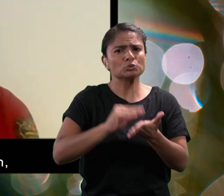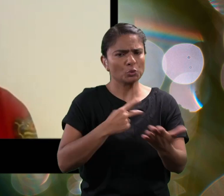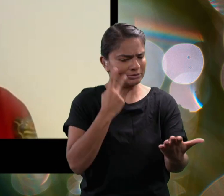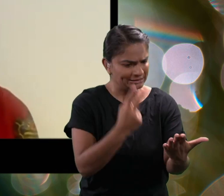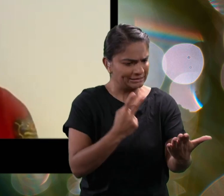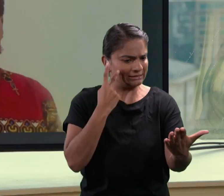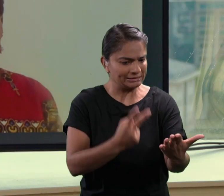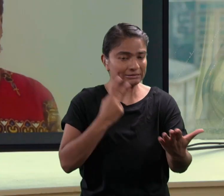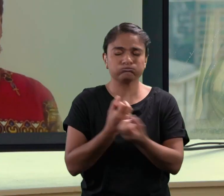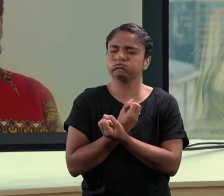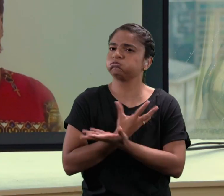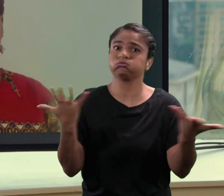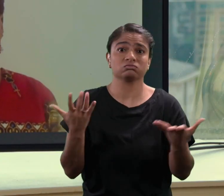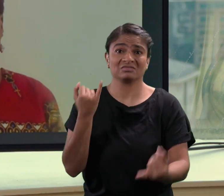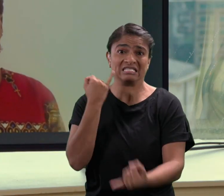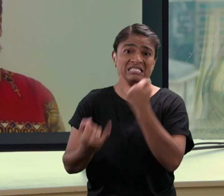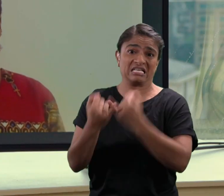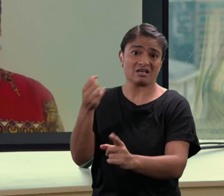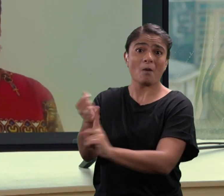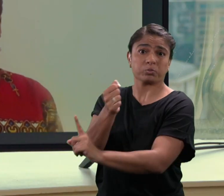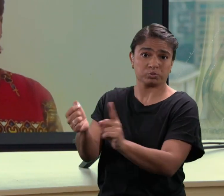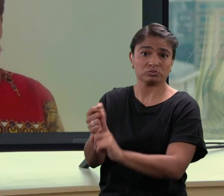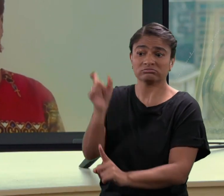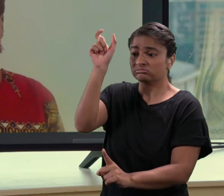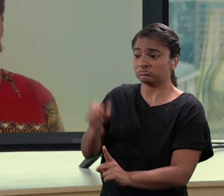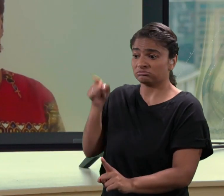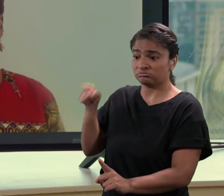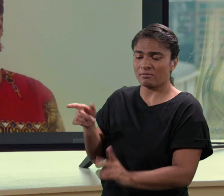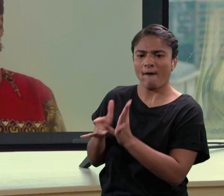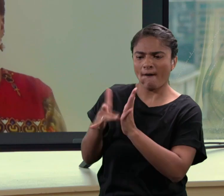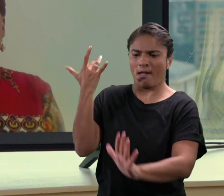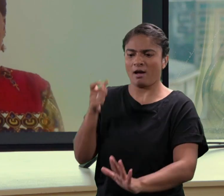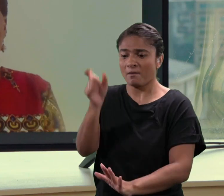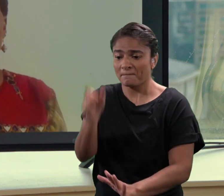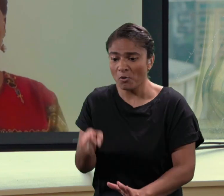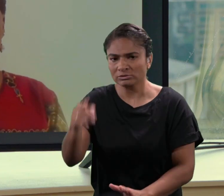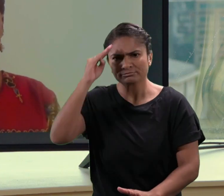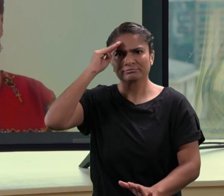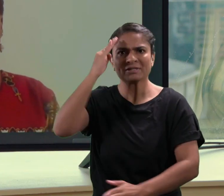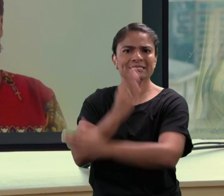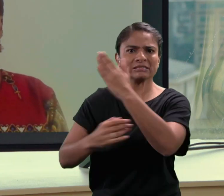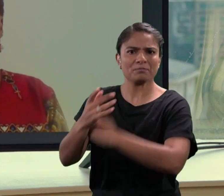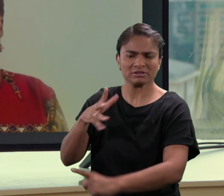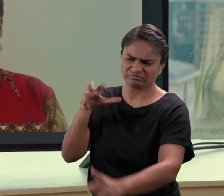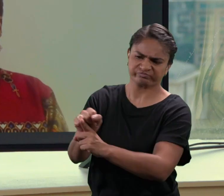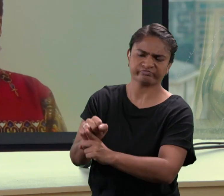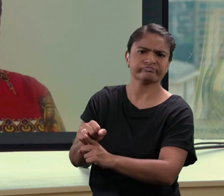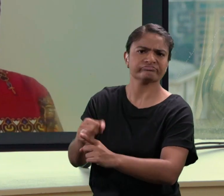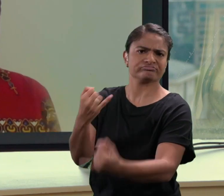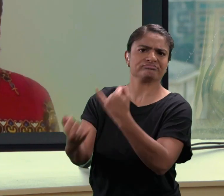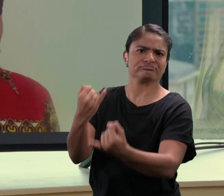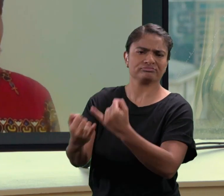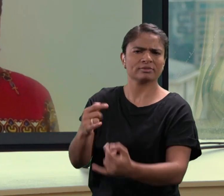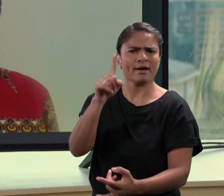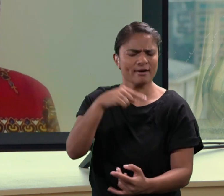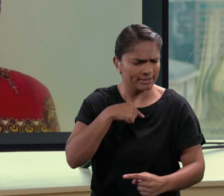research is the rate of sexual abuse that is being perpetrated against people with intellectual disabilities. Sometimes I